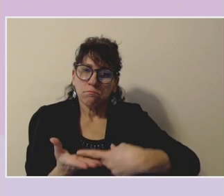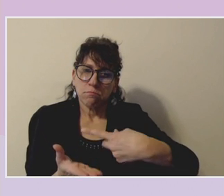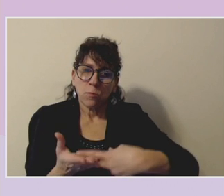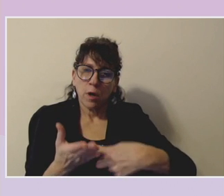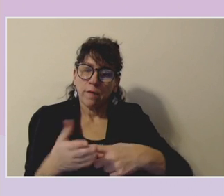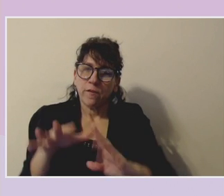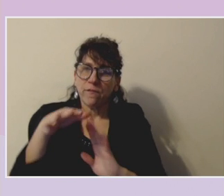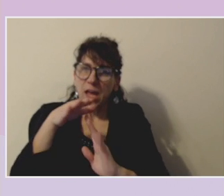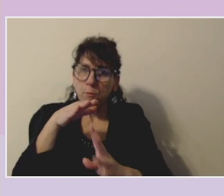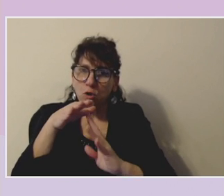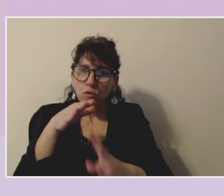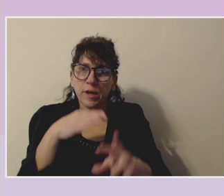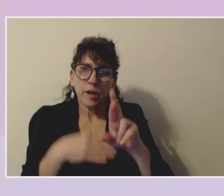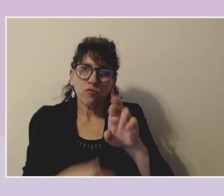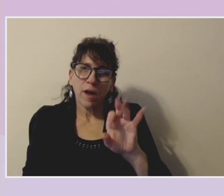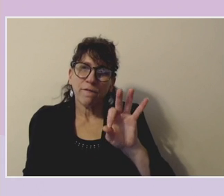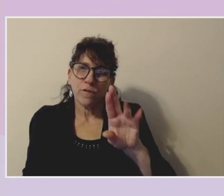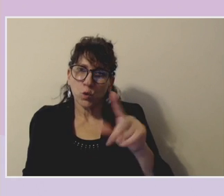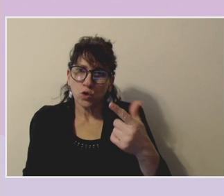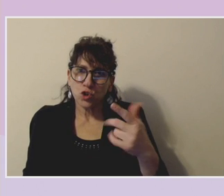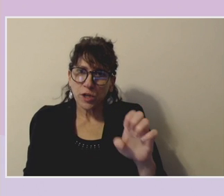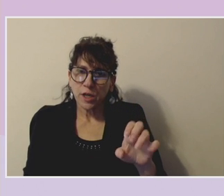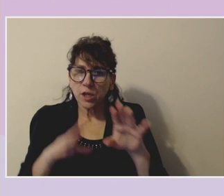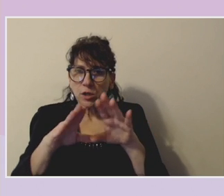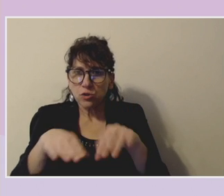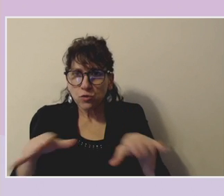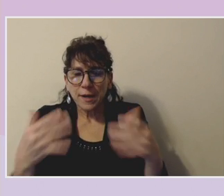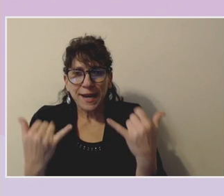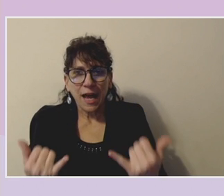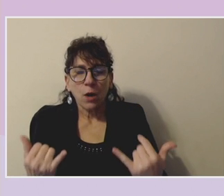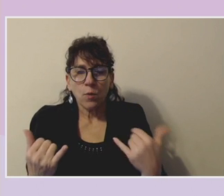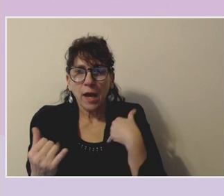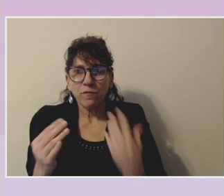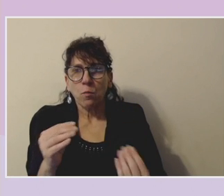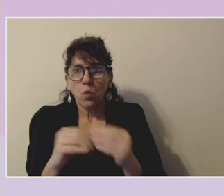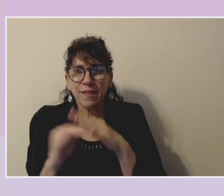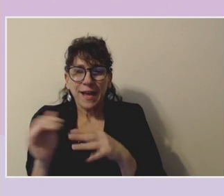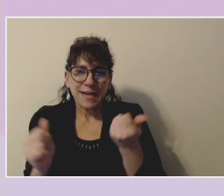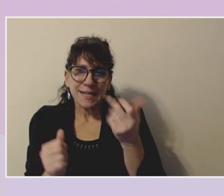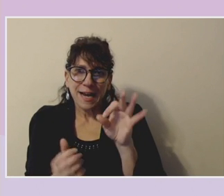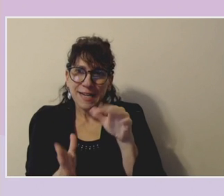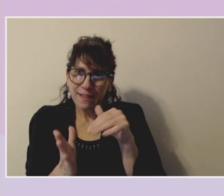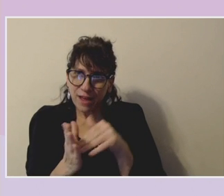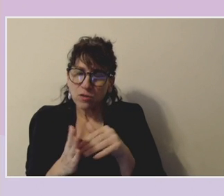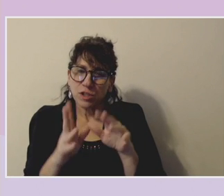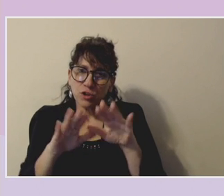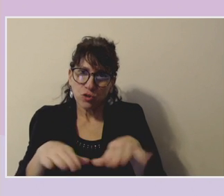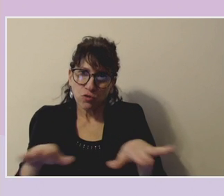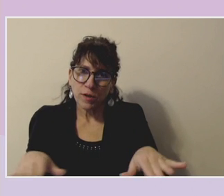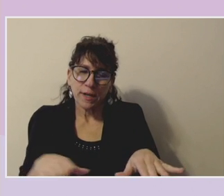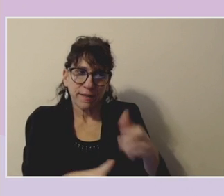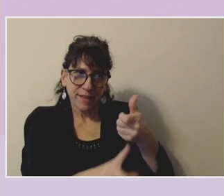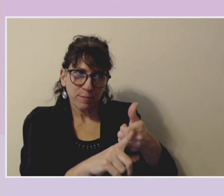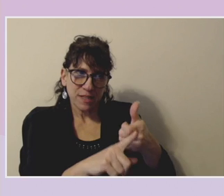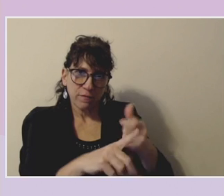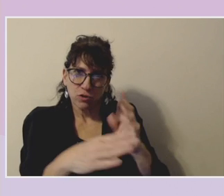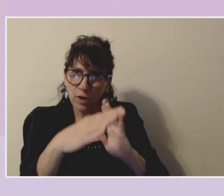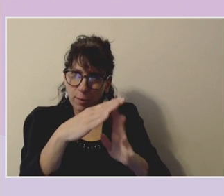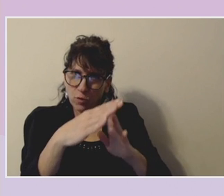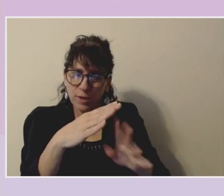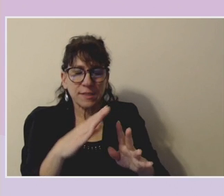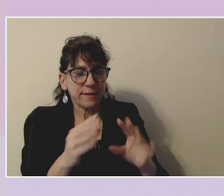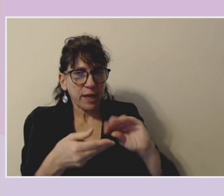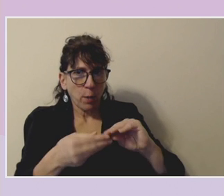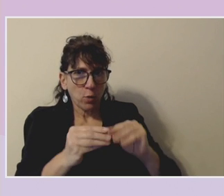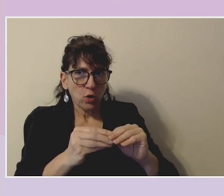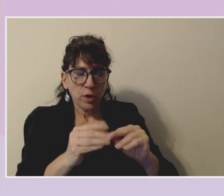refugee children. And we right now have over 19,000 children who were immigrants and refugees, which has tripled since I